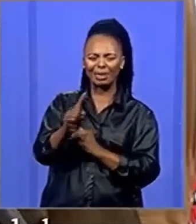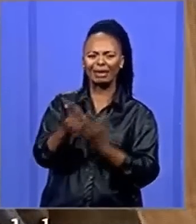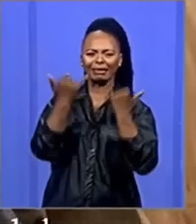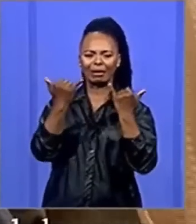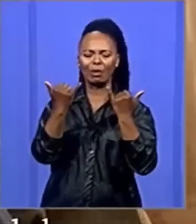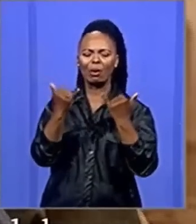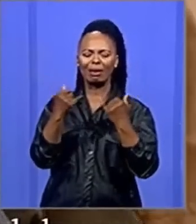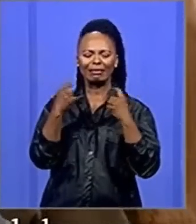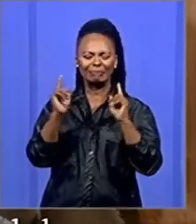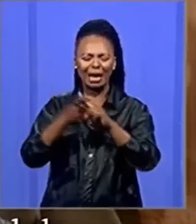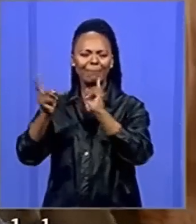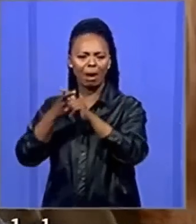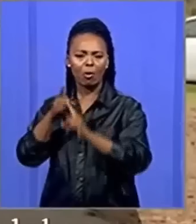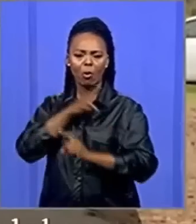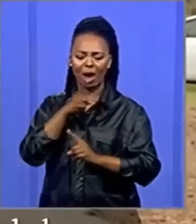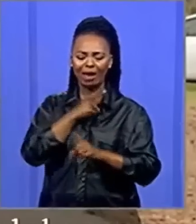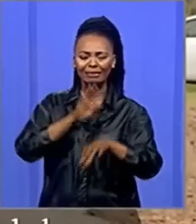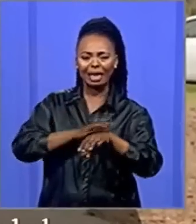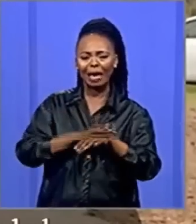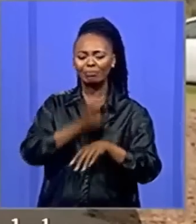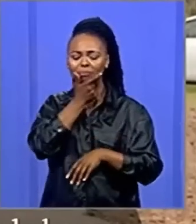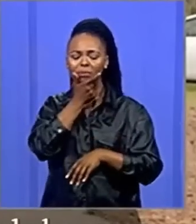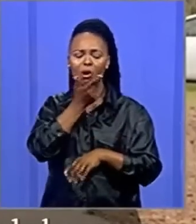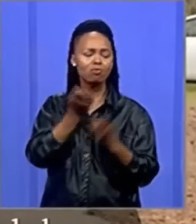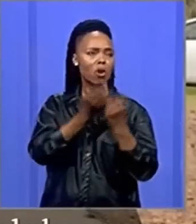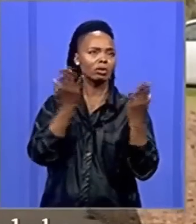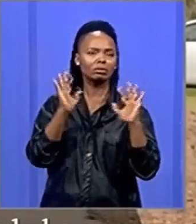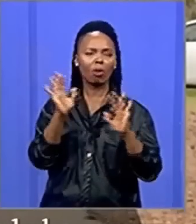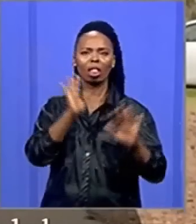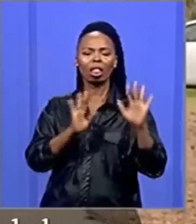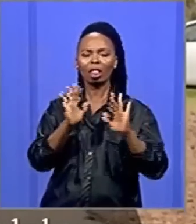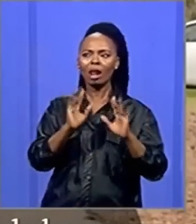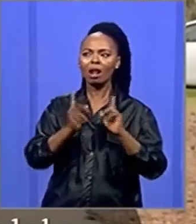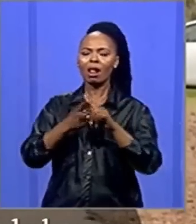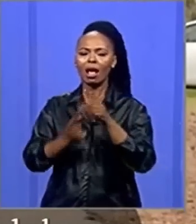nako yona ye ya maikhutšo. Ngwaga o fetileng batho ba le